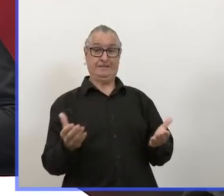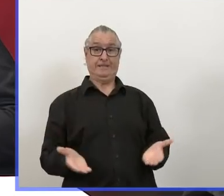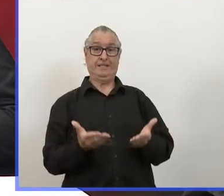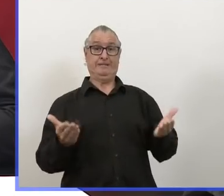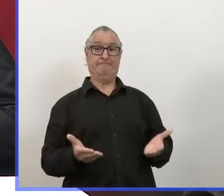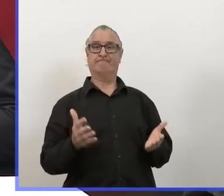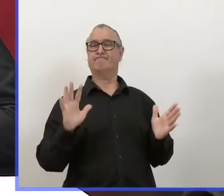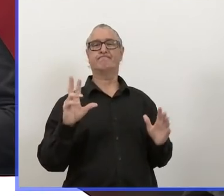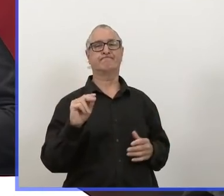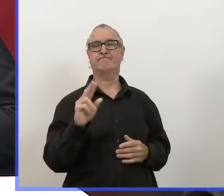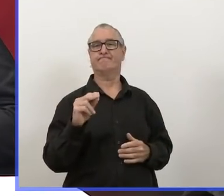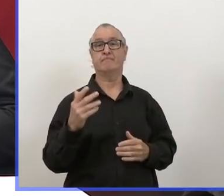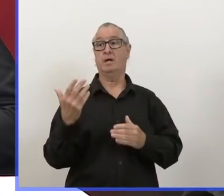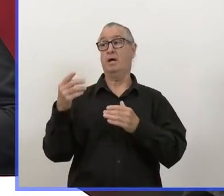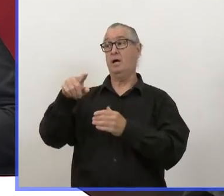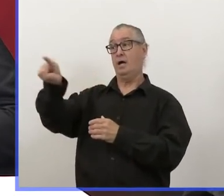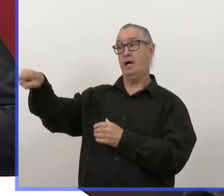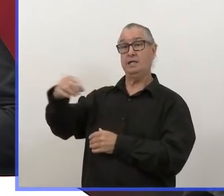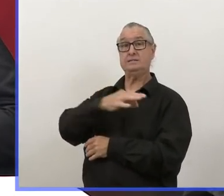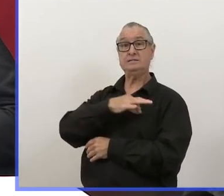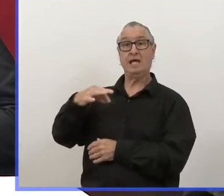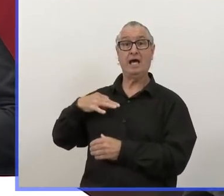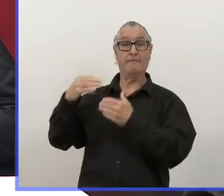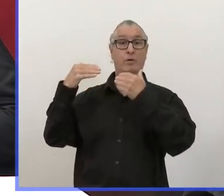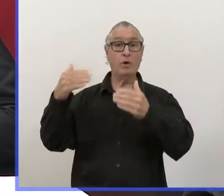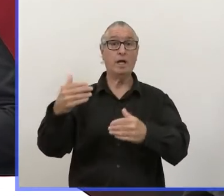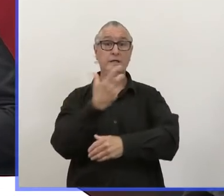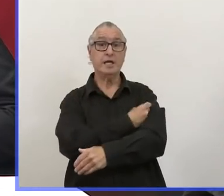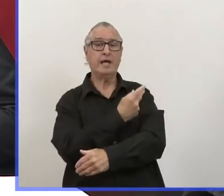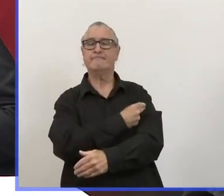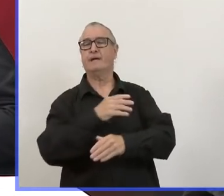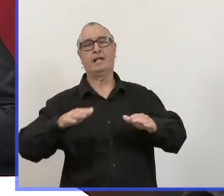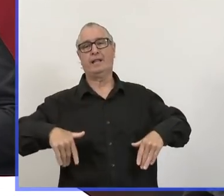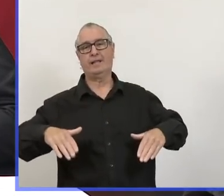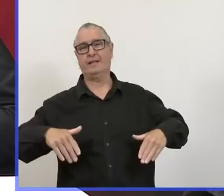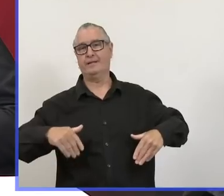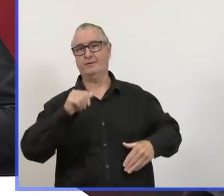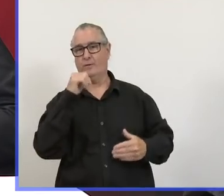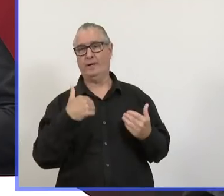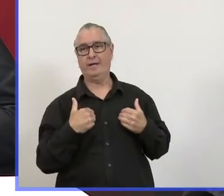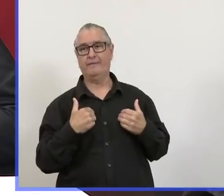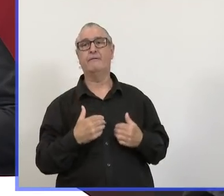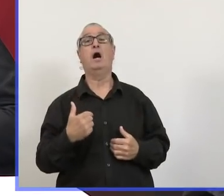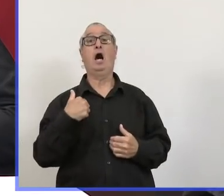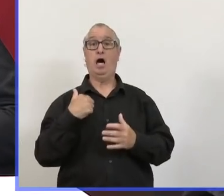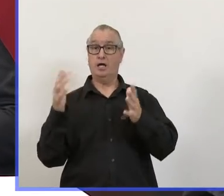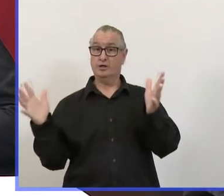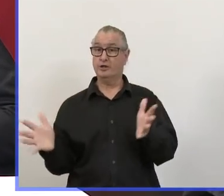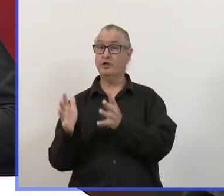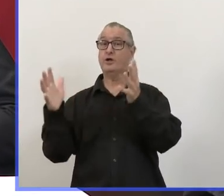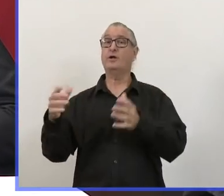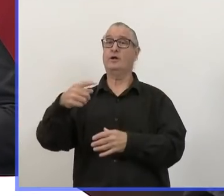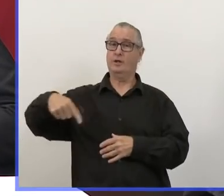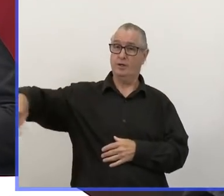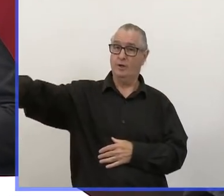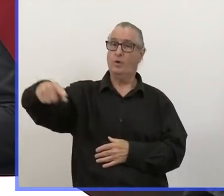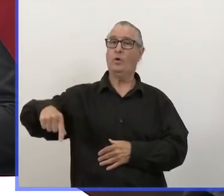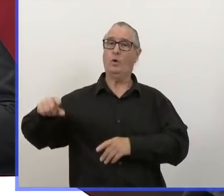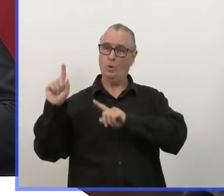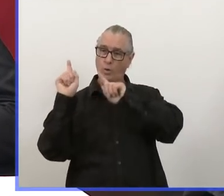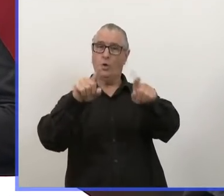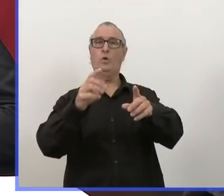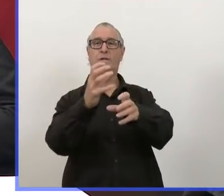in positions where they're taking care of others to make sure that they are vaccinated and get full vaccinations as well. So we'll continue to promote